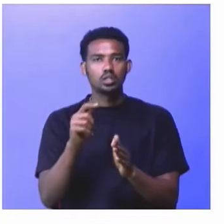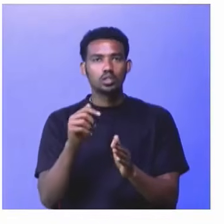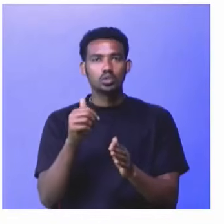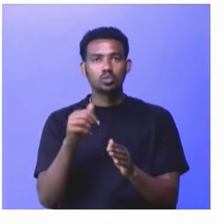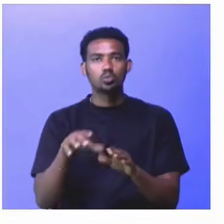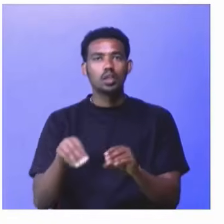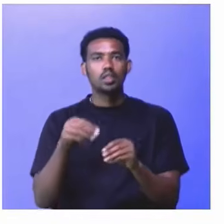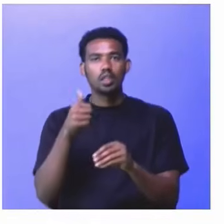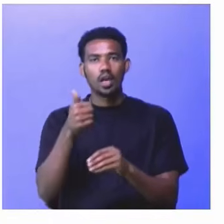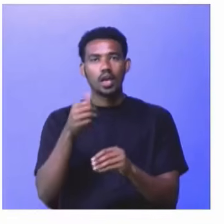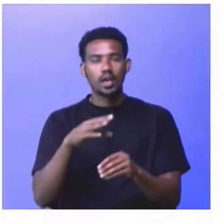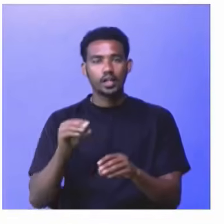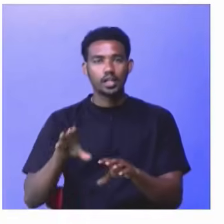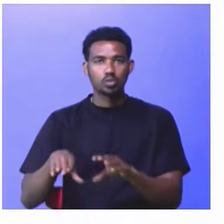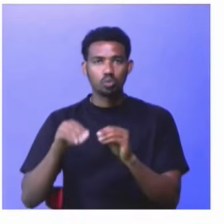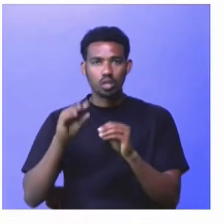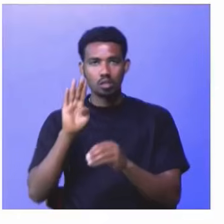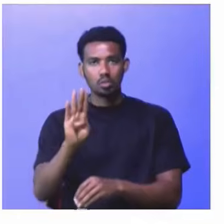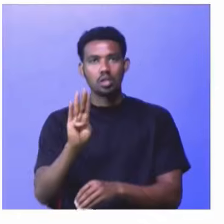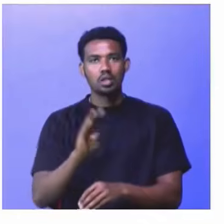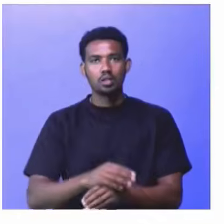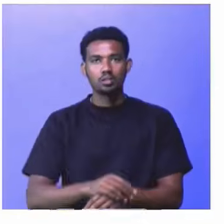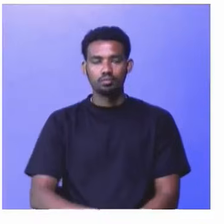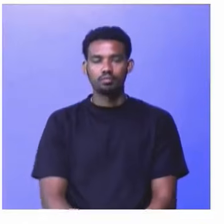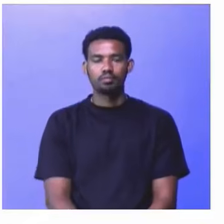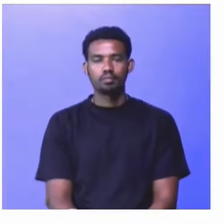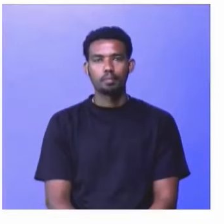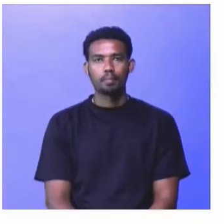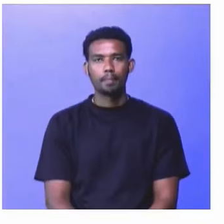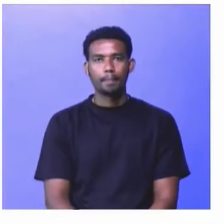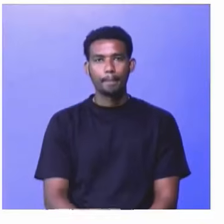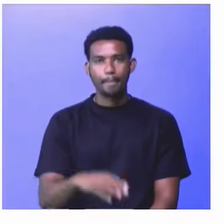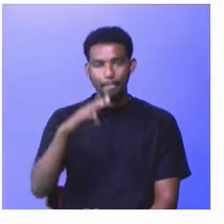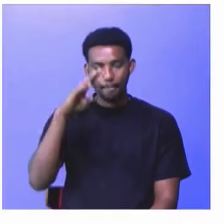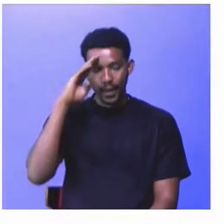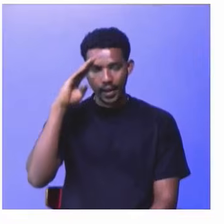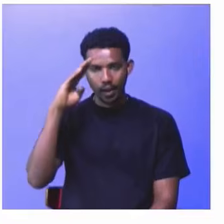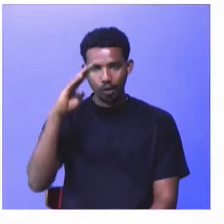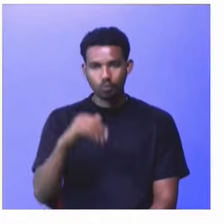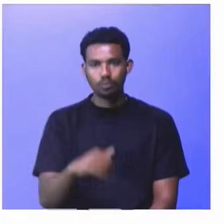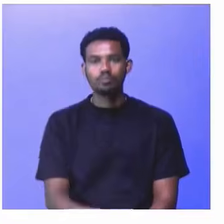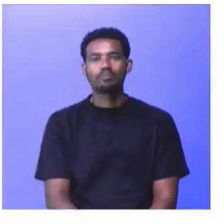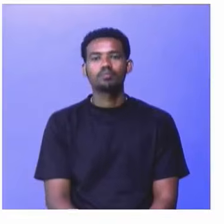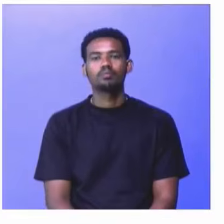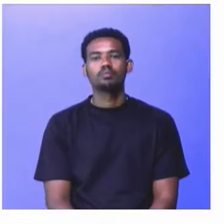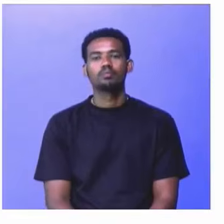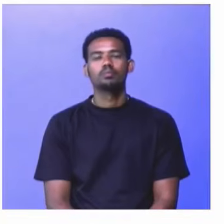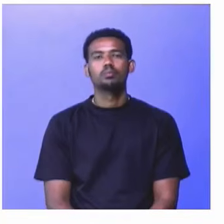introducing yourself, start with what? Greeting. Hello.